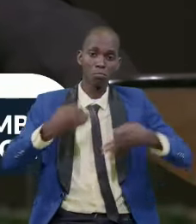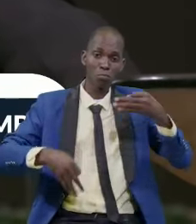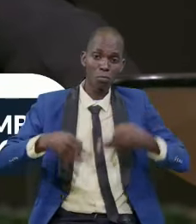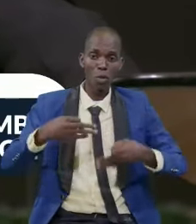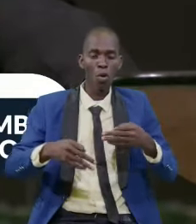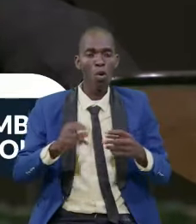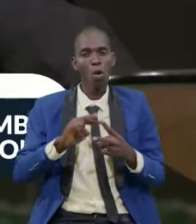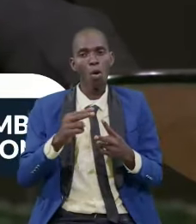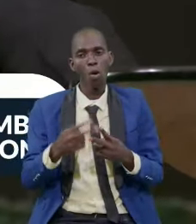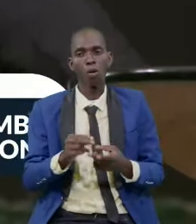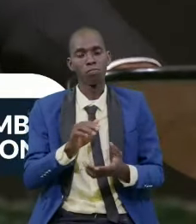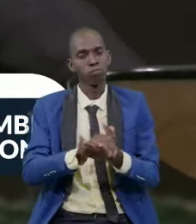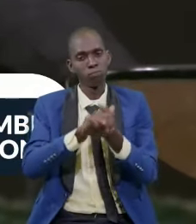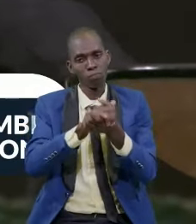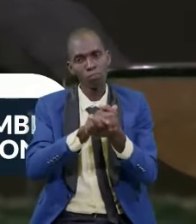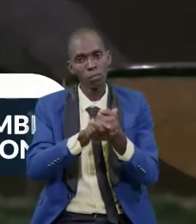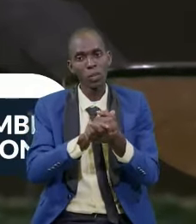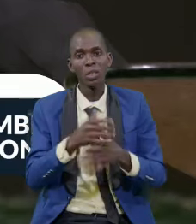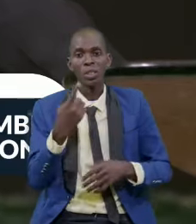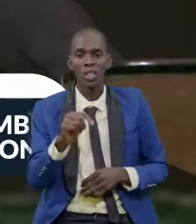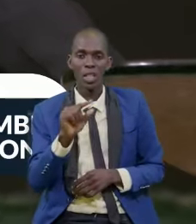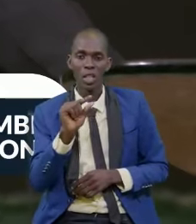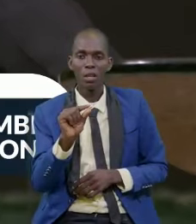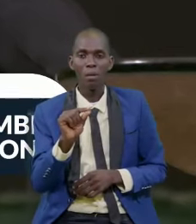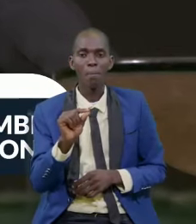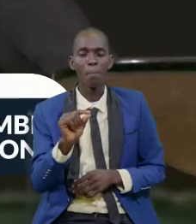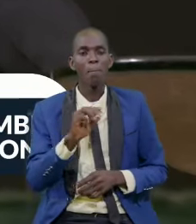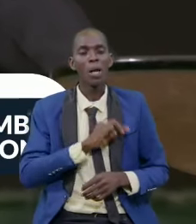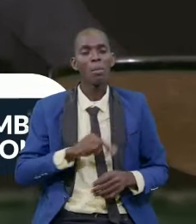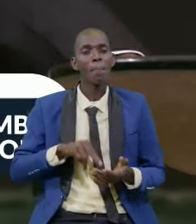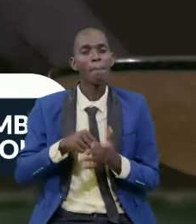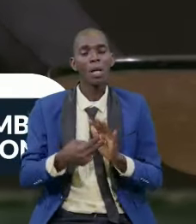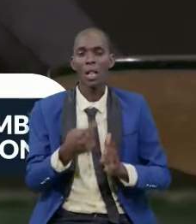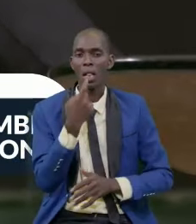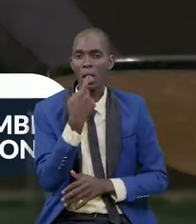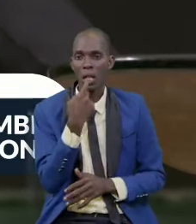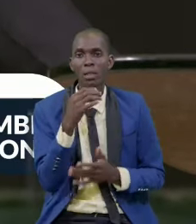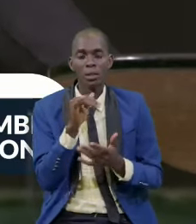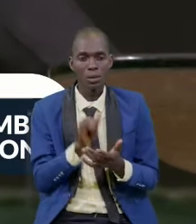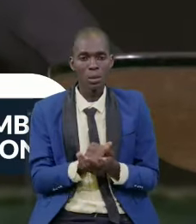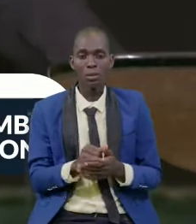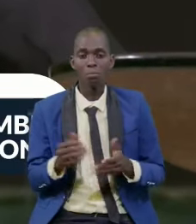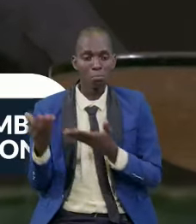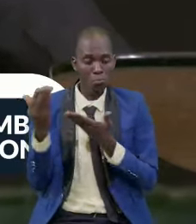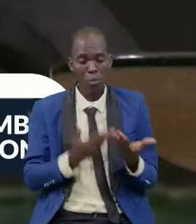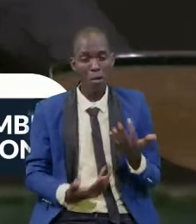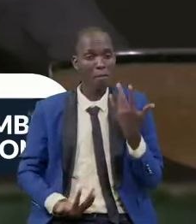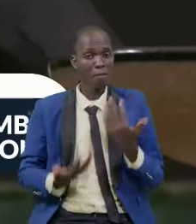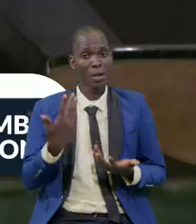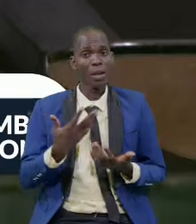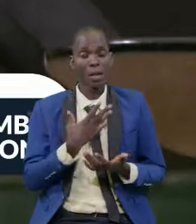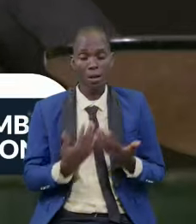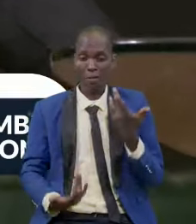for condemnation. The little member, that's the little tongue, that acts like fire. And fire may